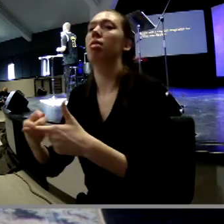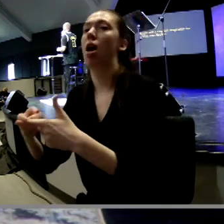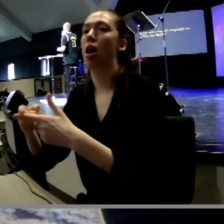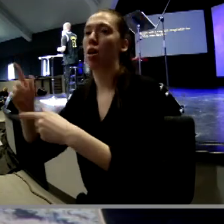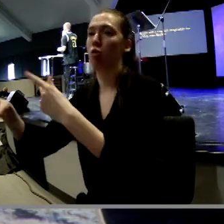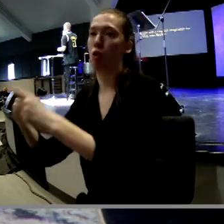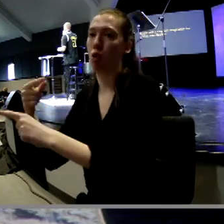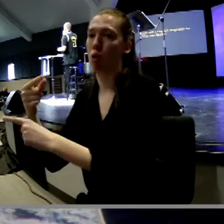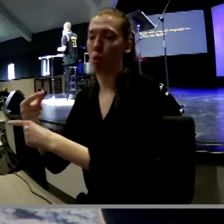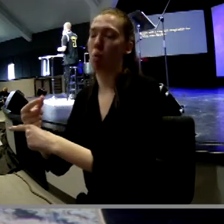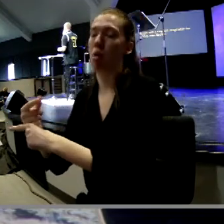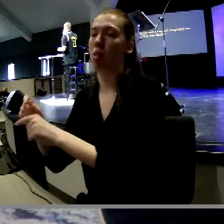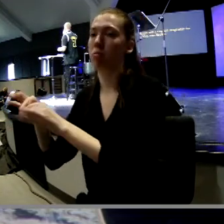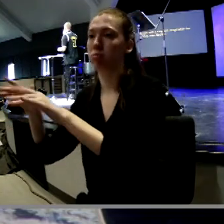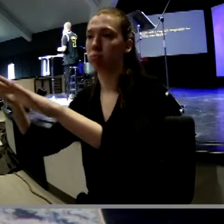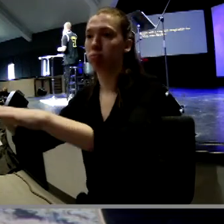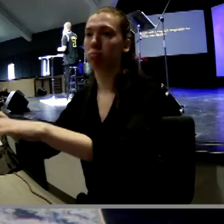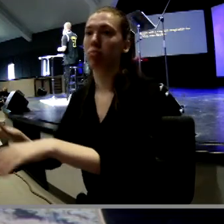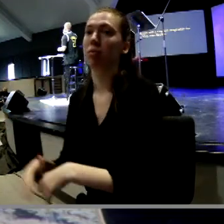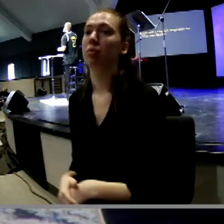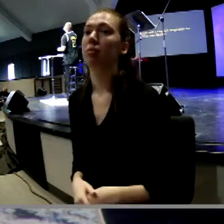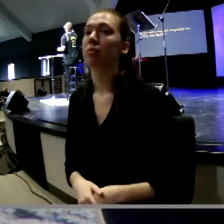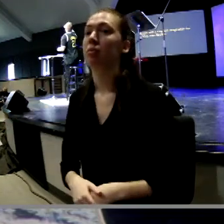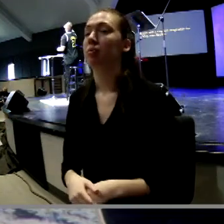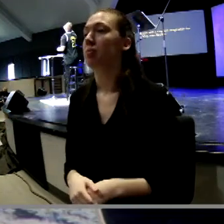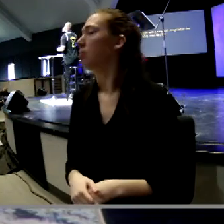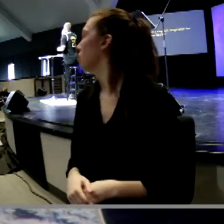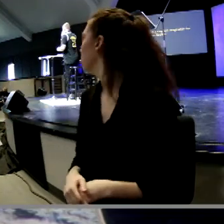First local, then global. We do one or the other.